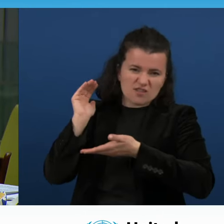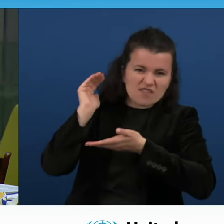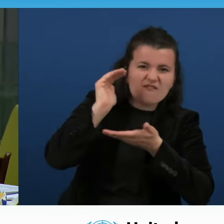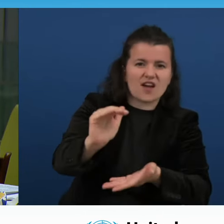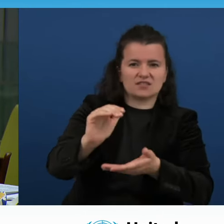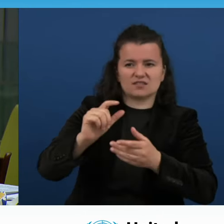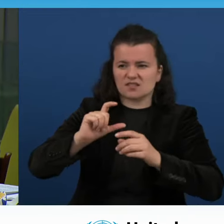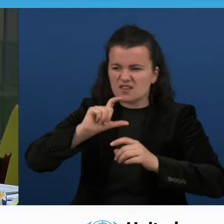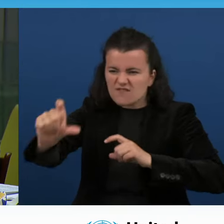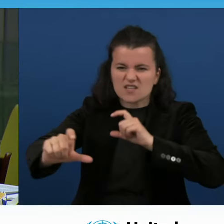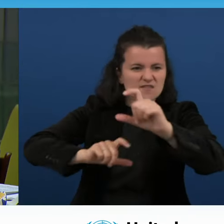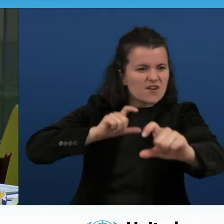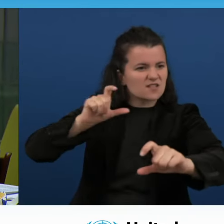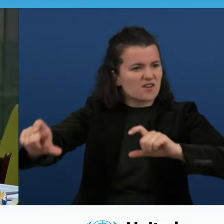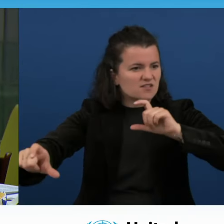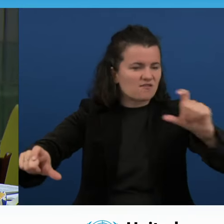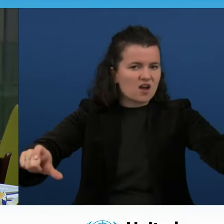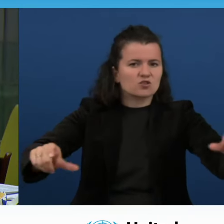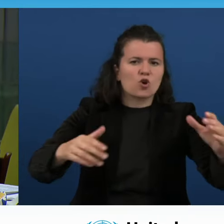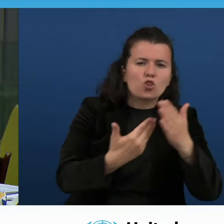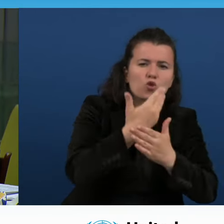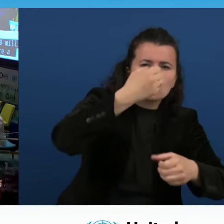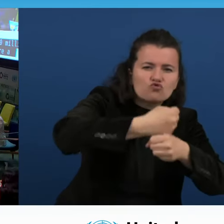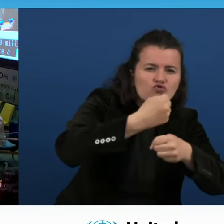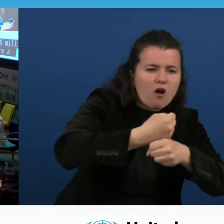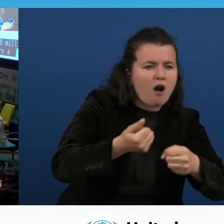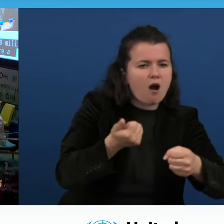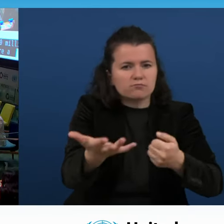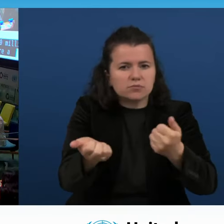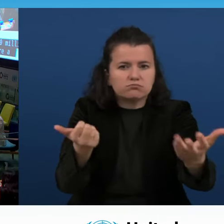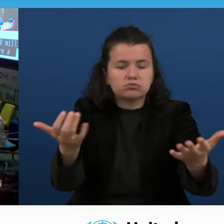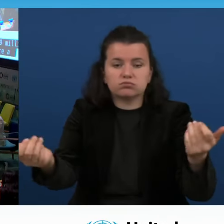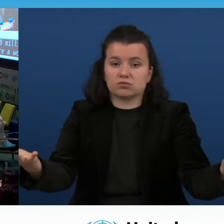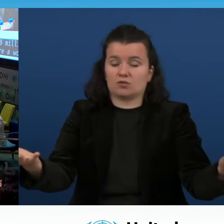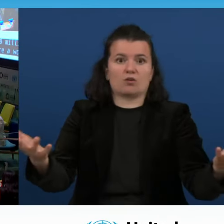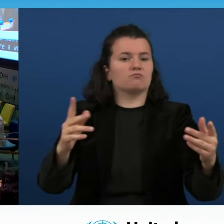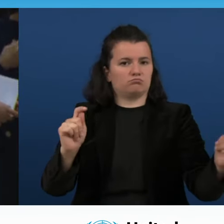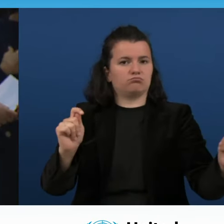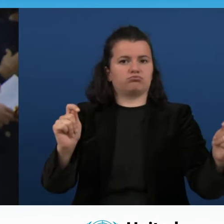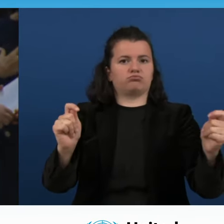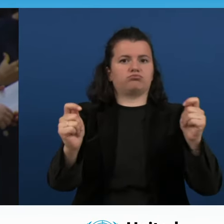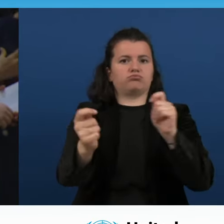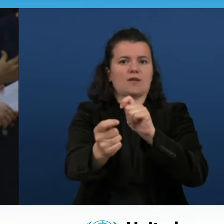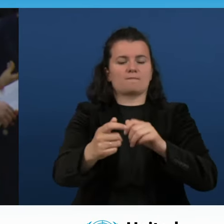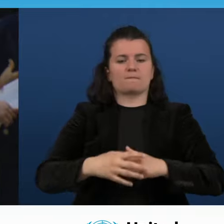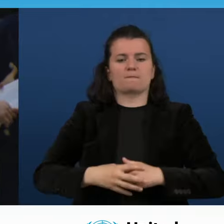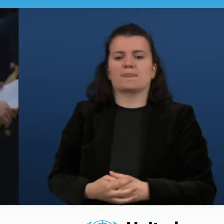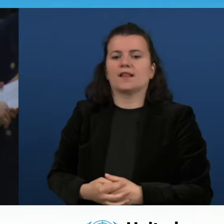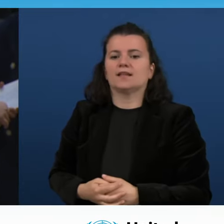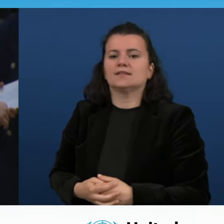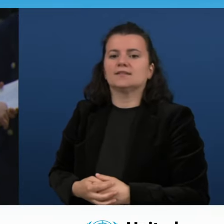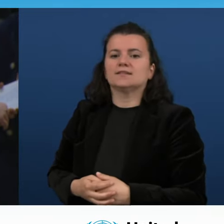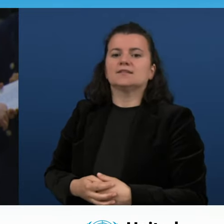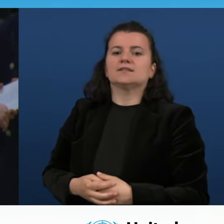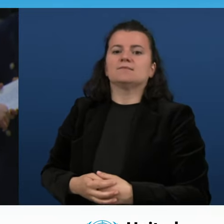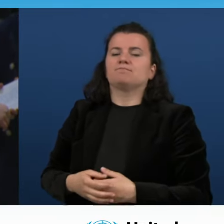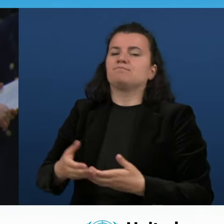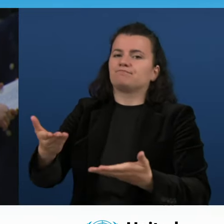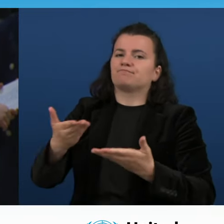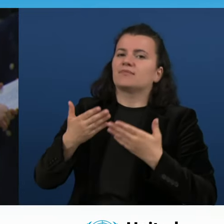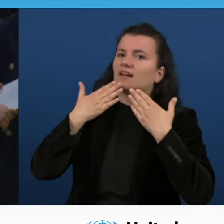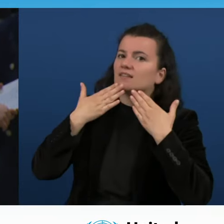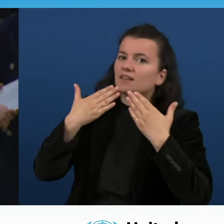Thank you all for sharing your insights. They are truly enlightening. They resonate a lot with me as a young leader